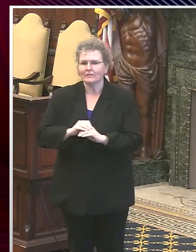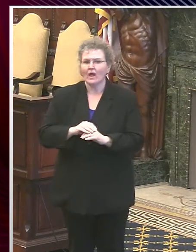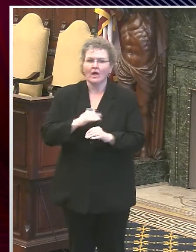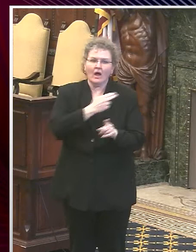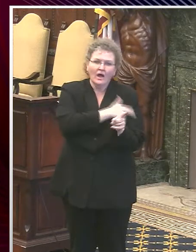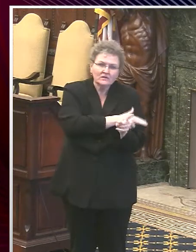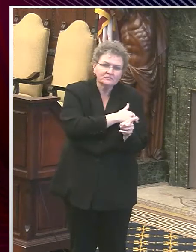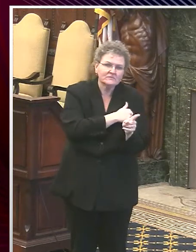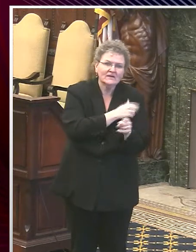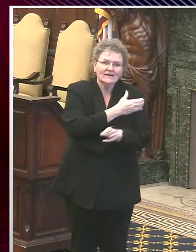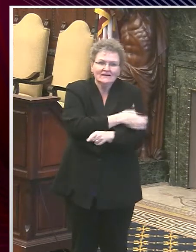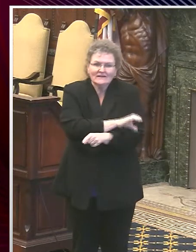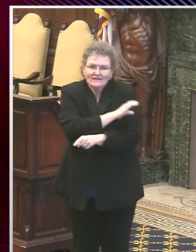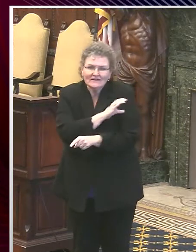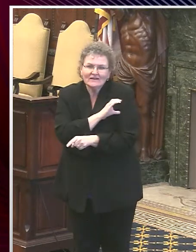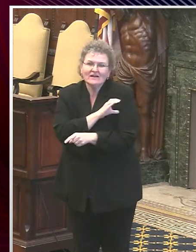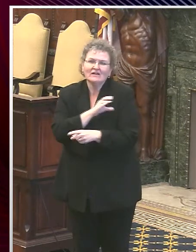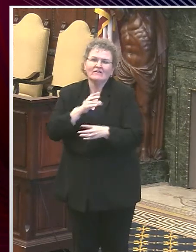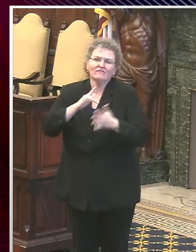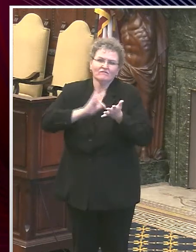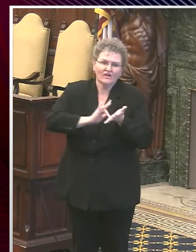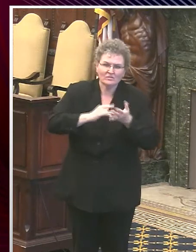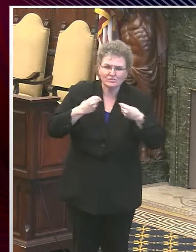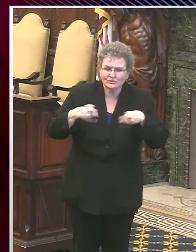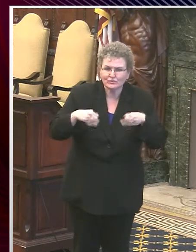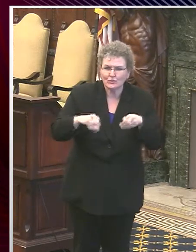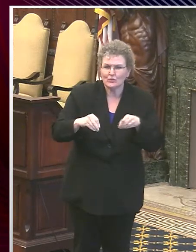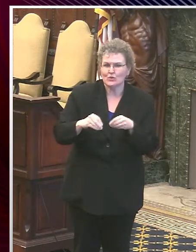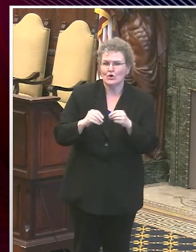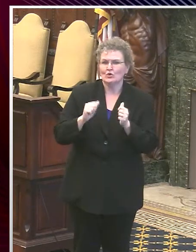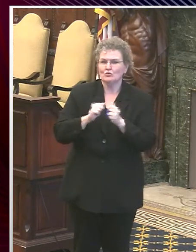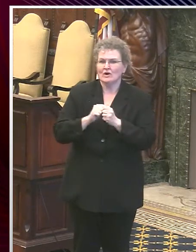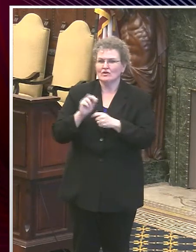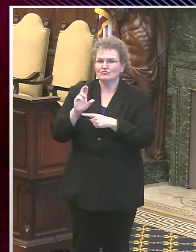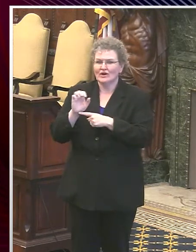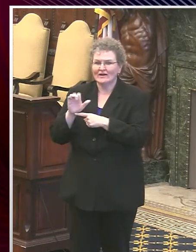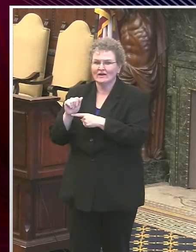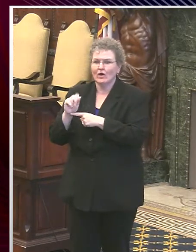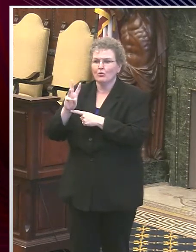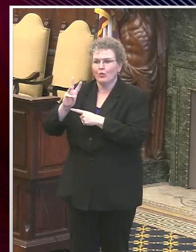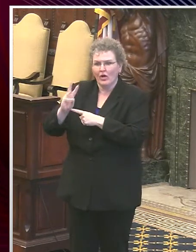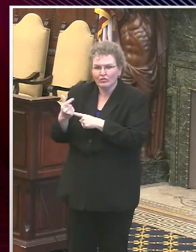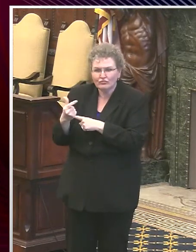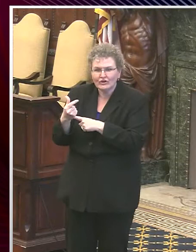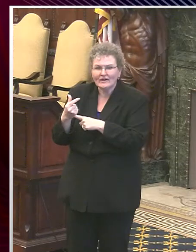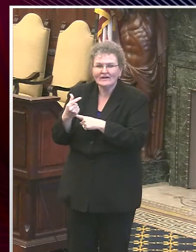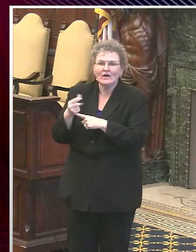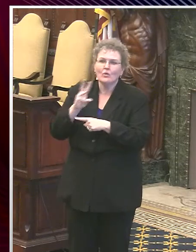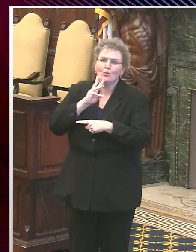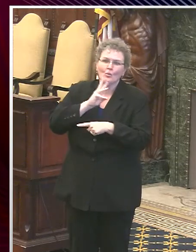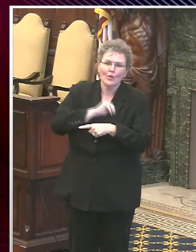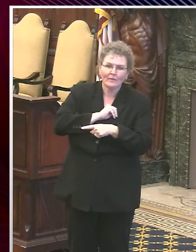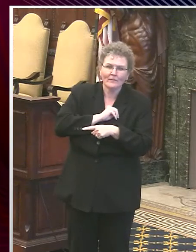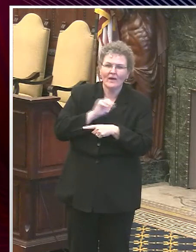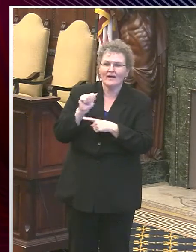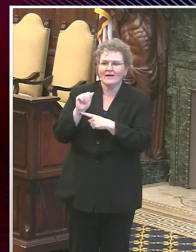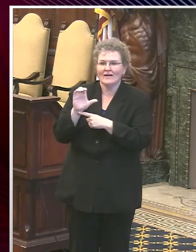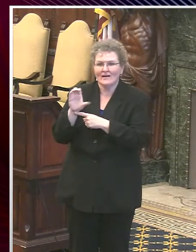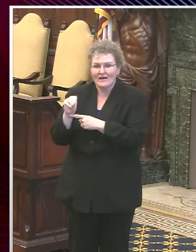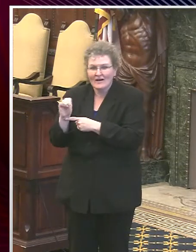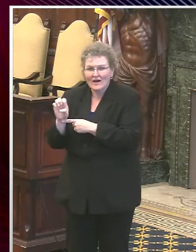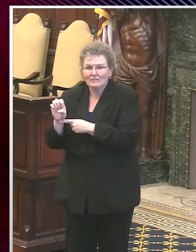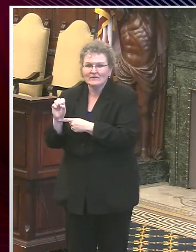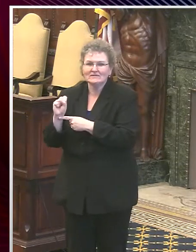includes clinics, it includes pharmacies, Rite Aid, Walgreens, ShopRite, Walmart, Acme, Sam's Club, they all have vaccine